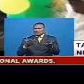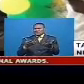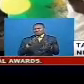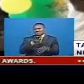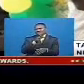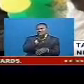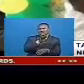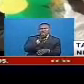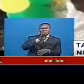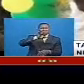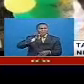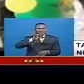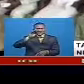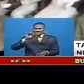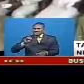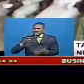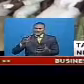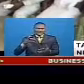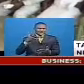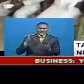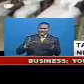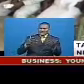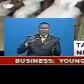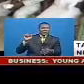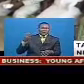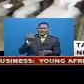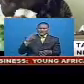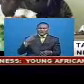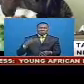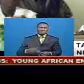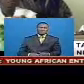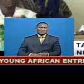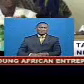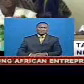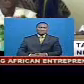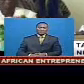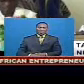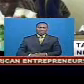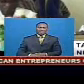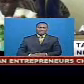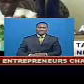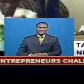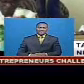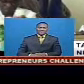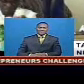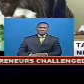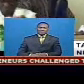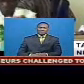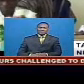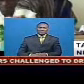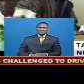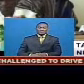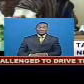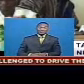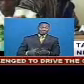constantly hovered around 47%, causing great concern to all stakeholders. This parlous state of